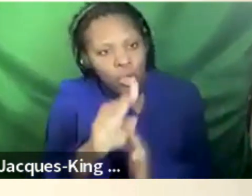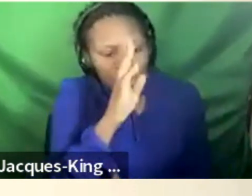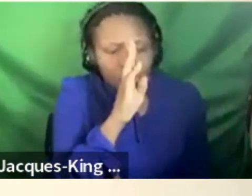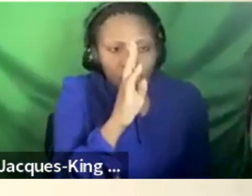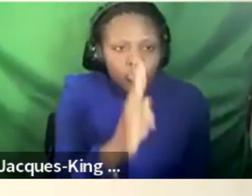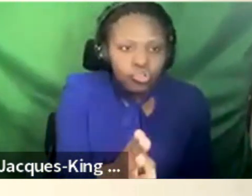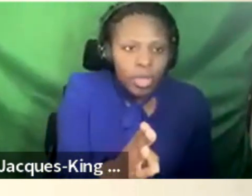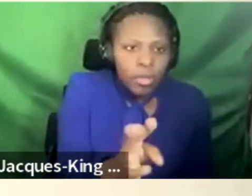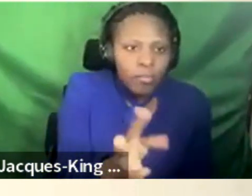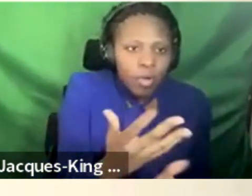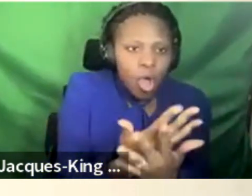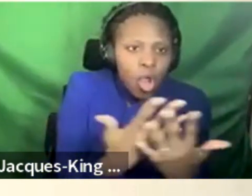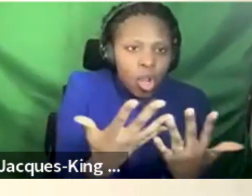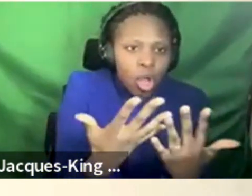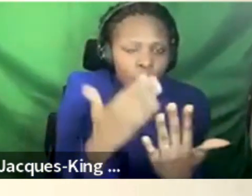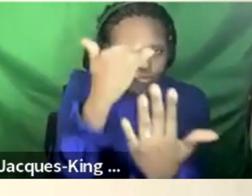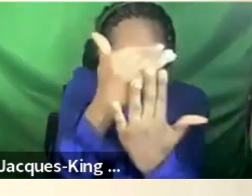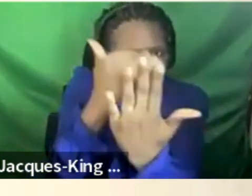heteronormative and the